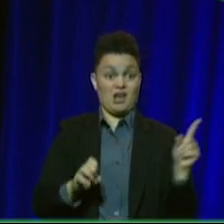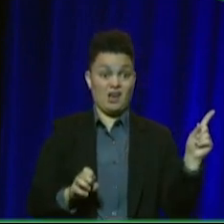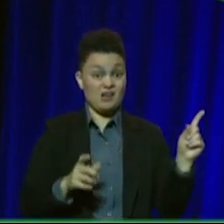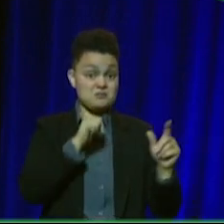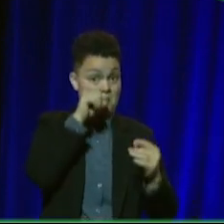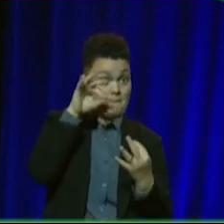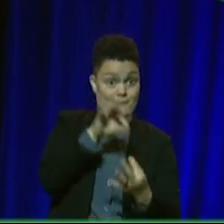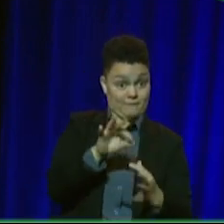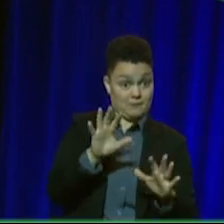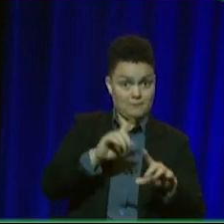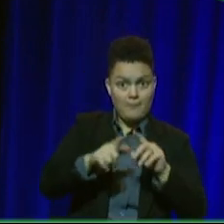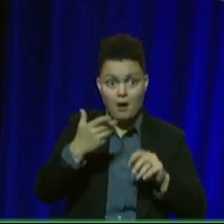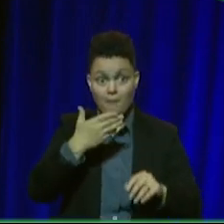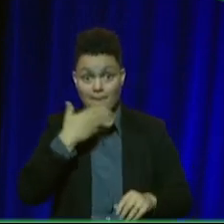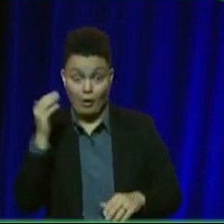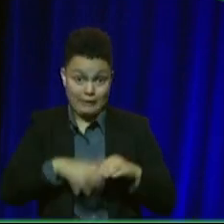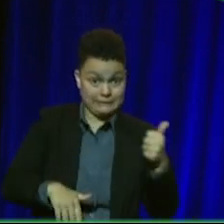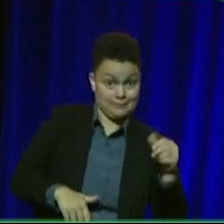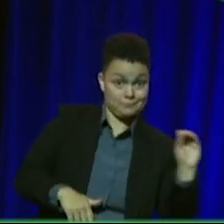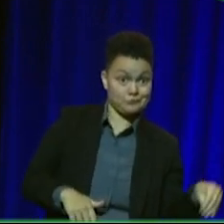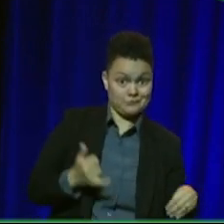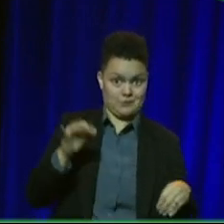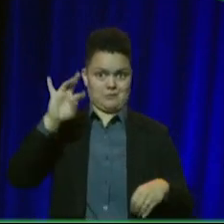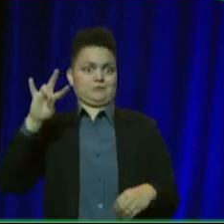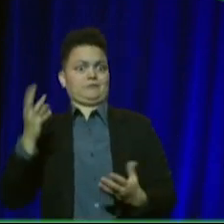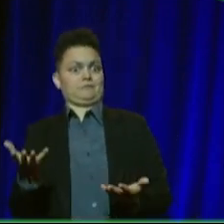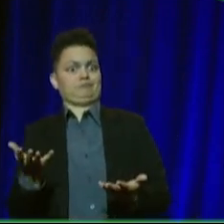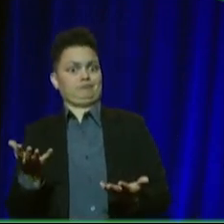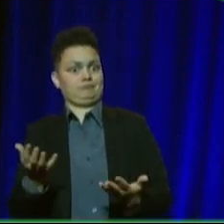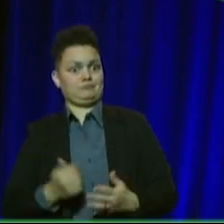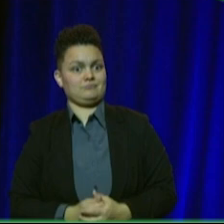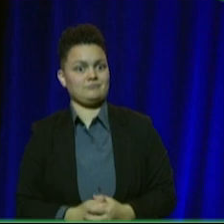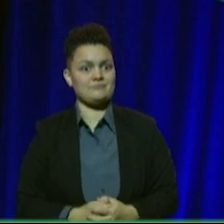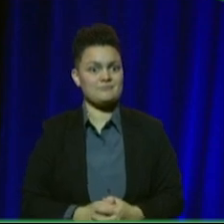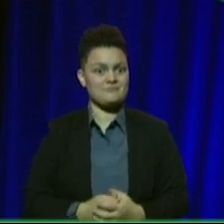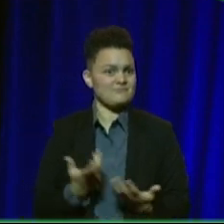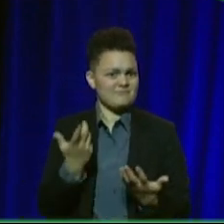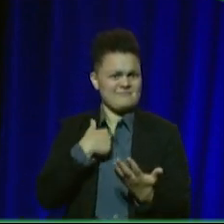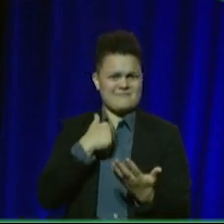than 10%. And we're not stopping here. We're going to do more and more.